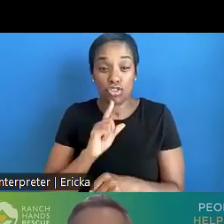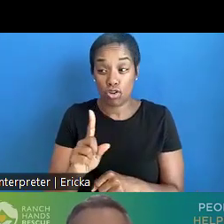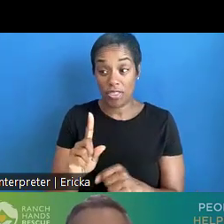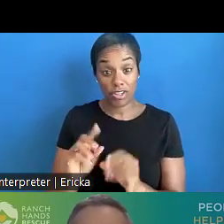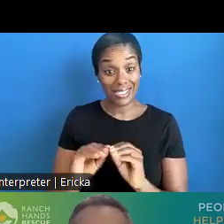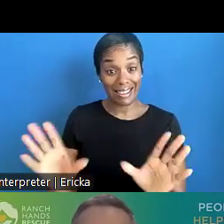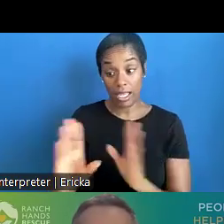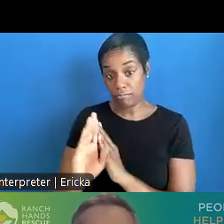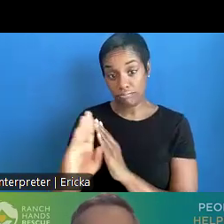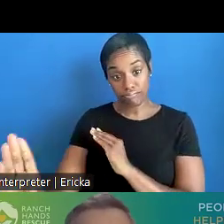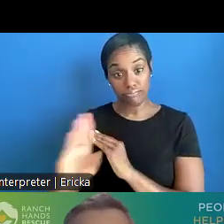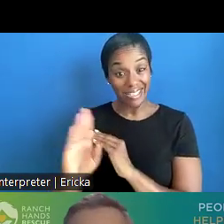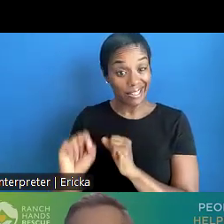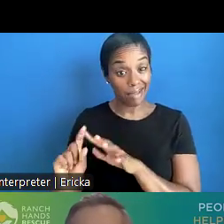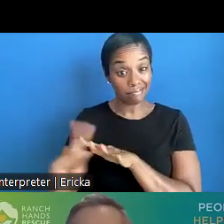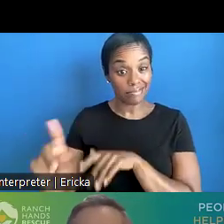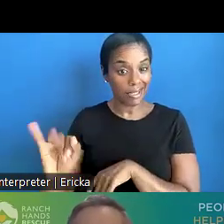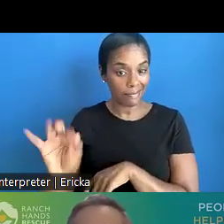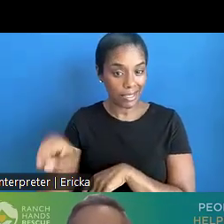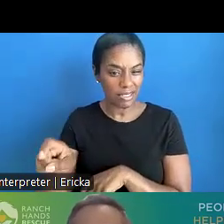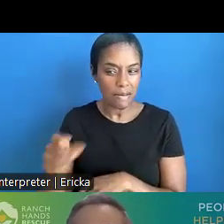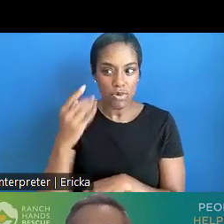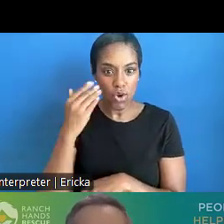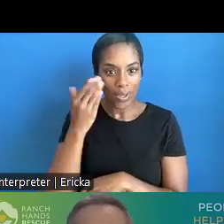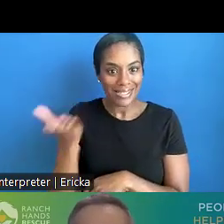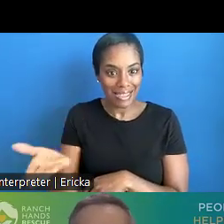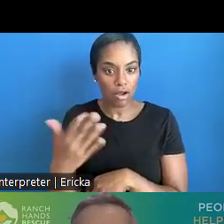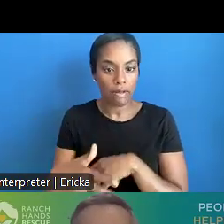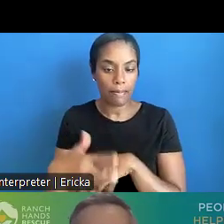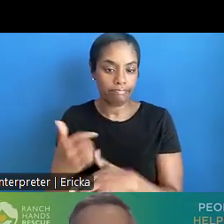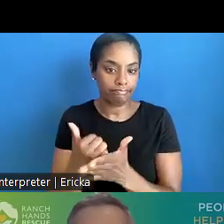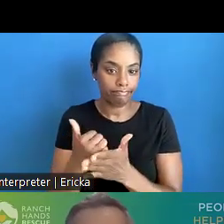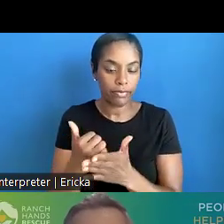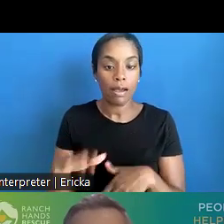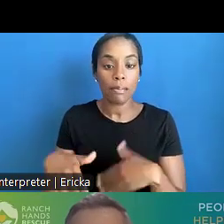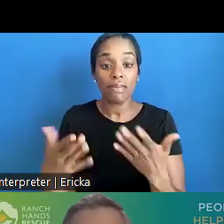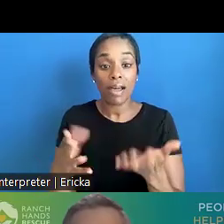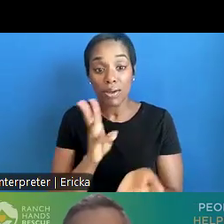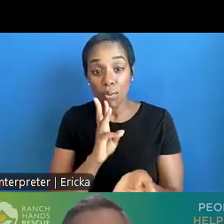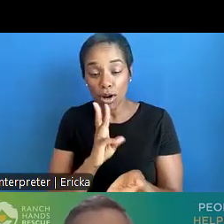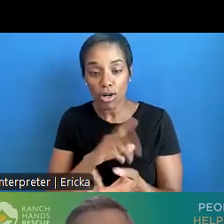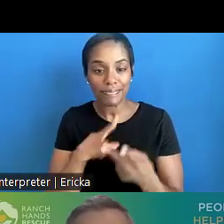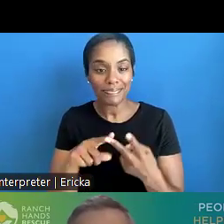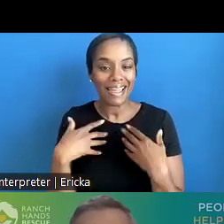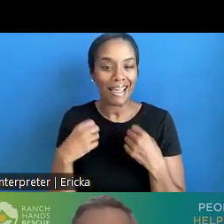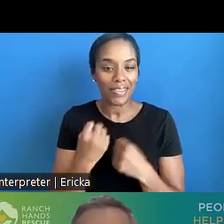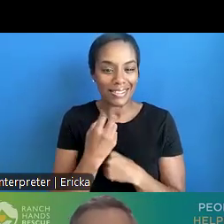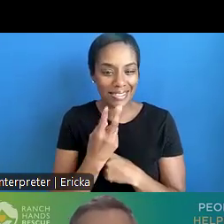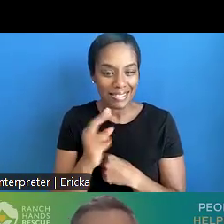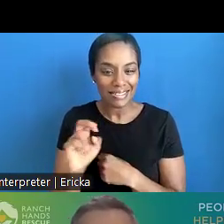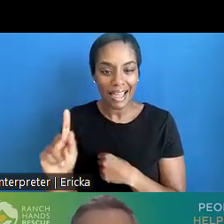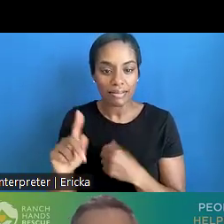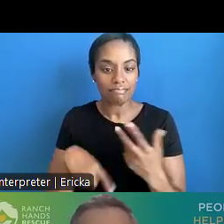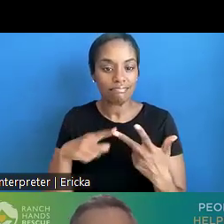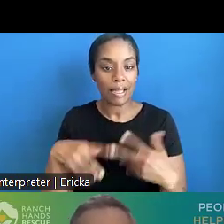just knowing that it's there is very, very helpful. Also providing things like water, healthy snacks, a